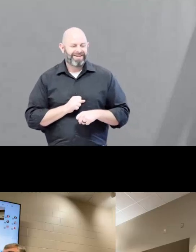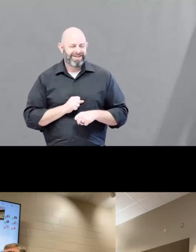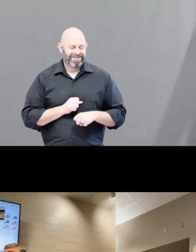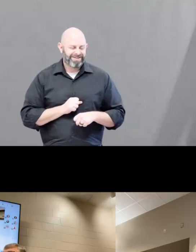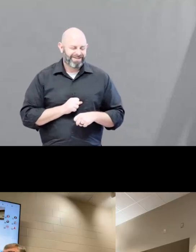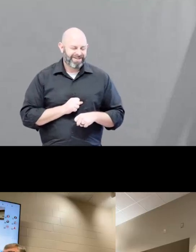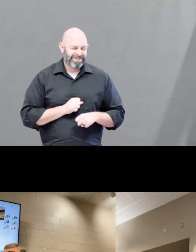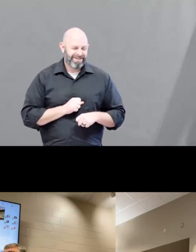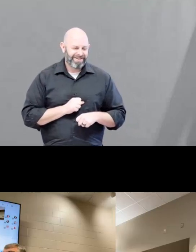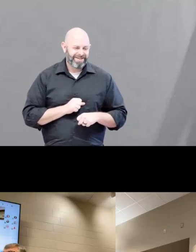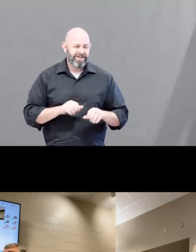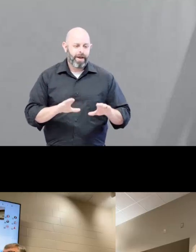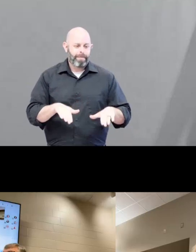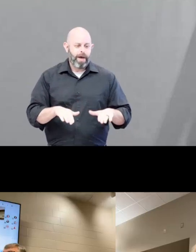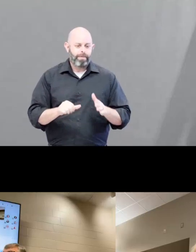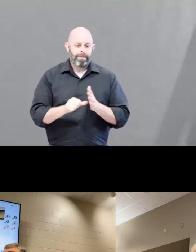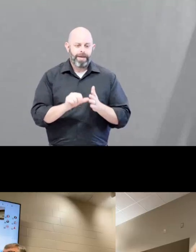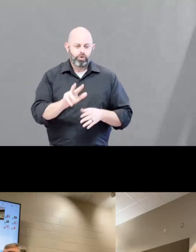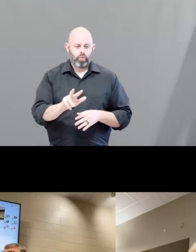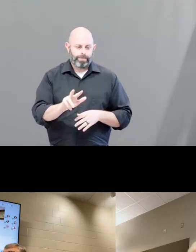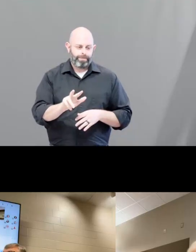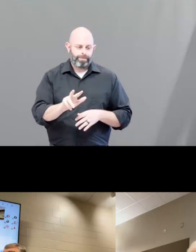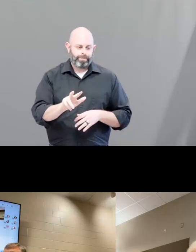On the bottom of page 3,